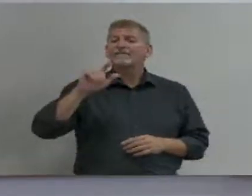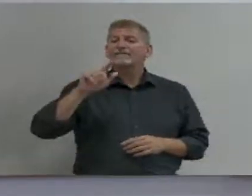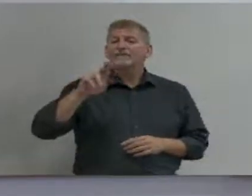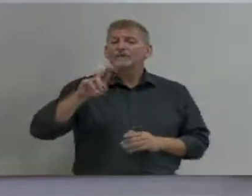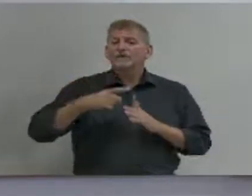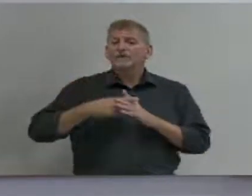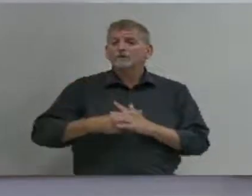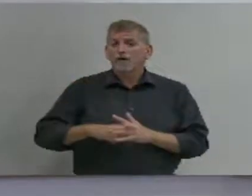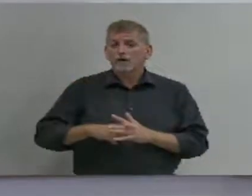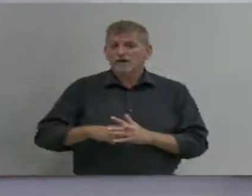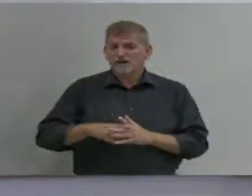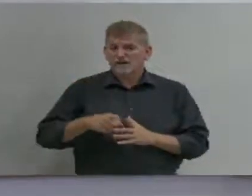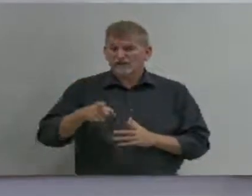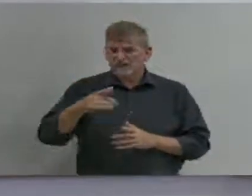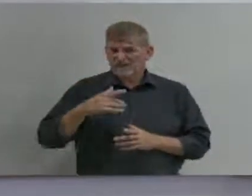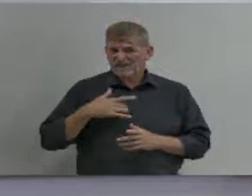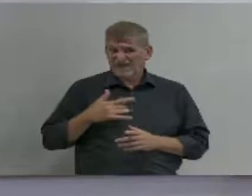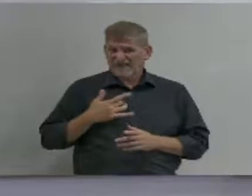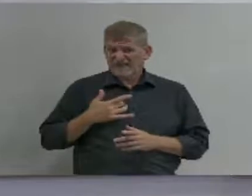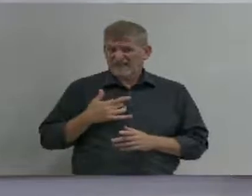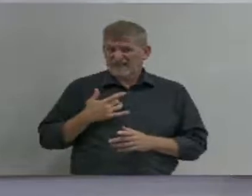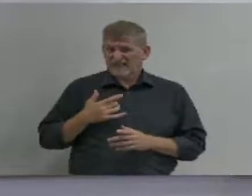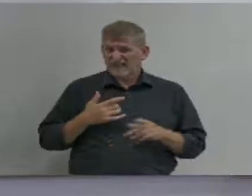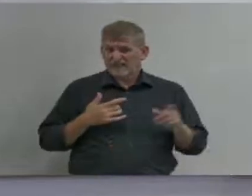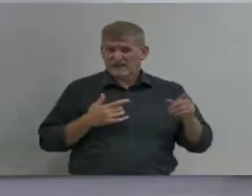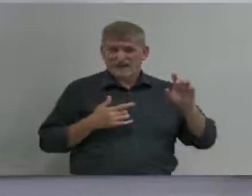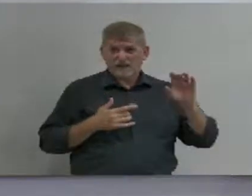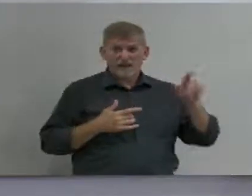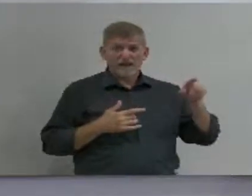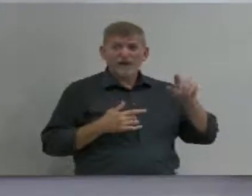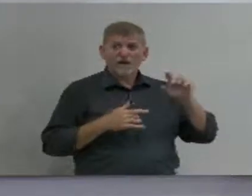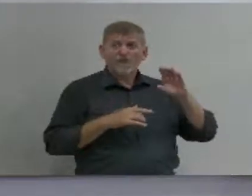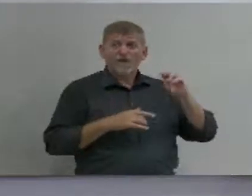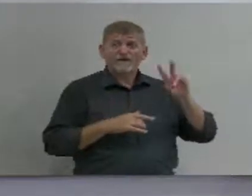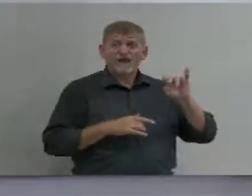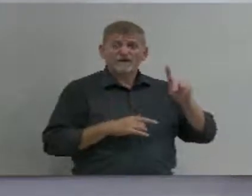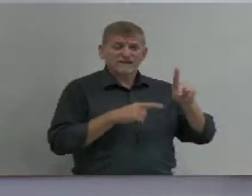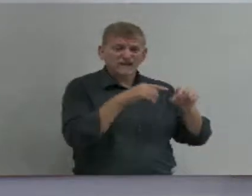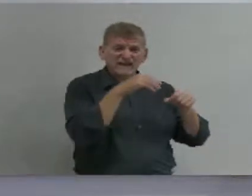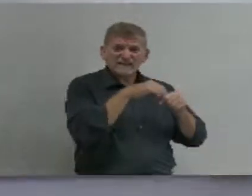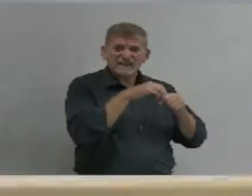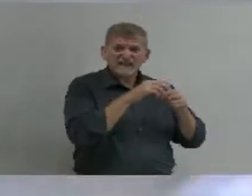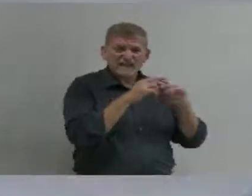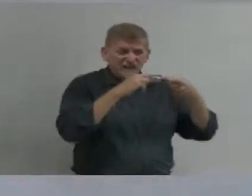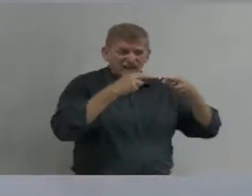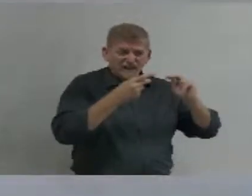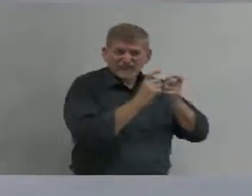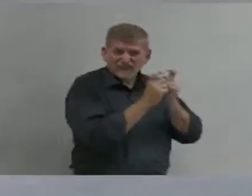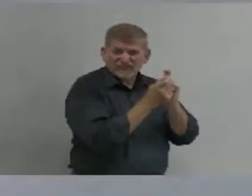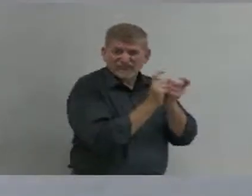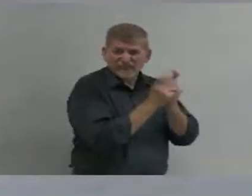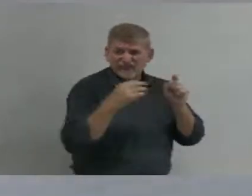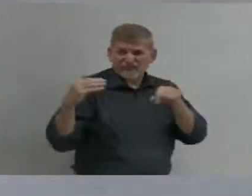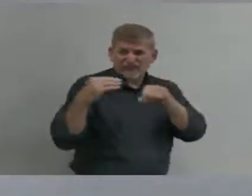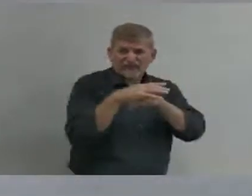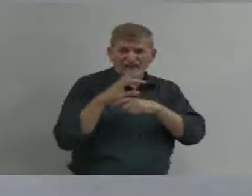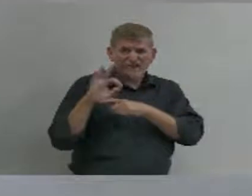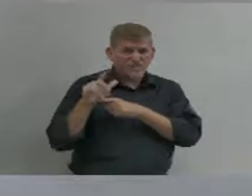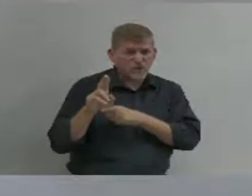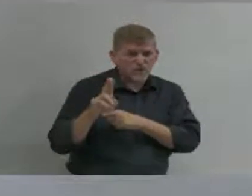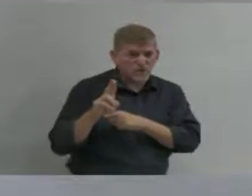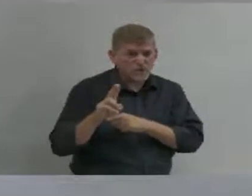You know, I haven't seen any data about the virus weakening, and I haven't seen